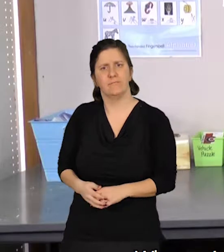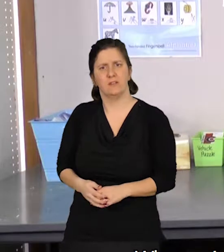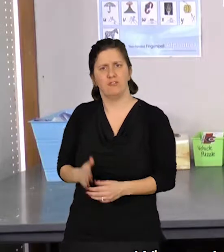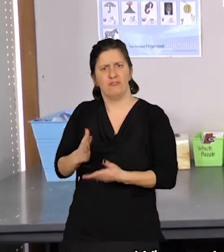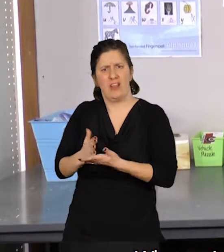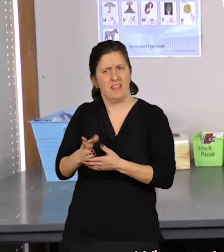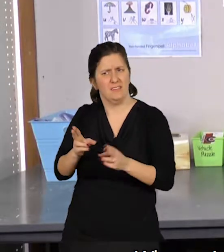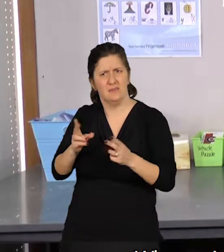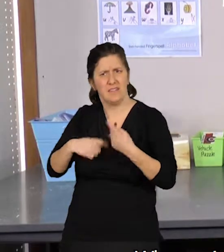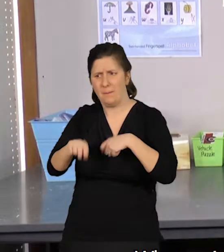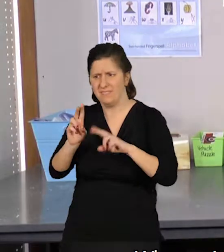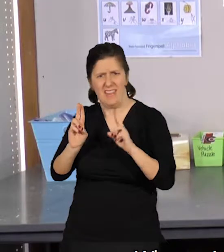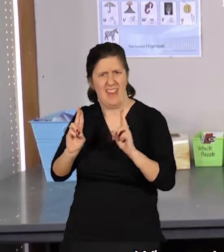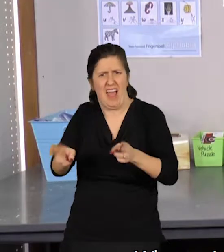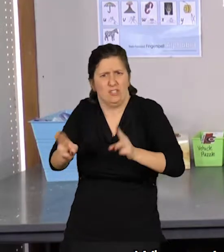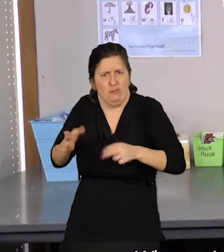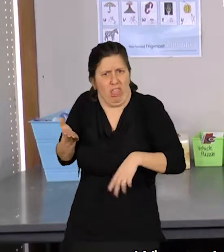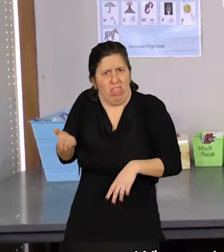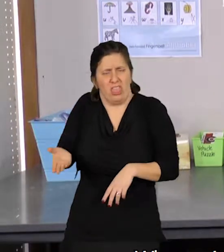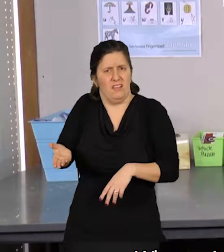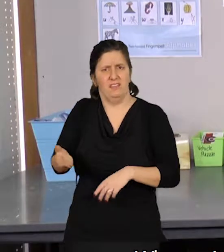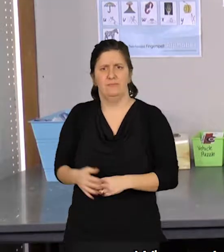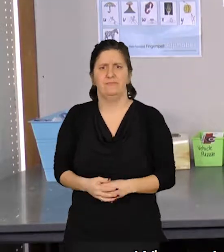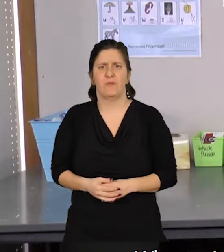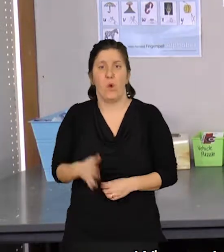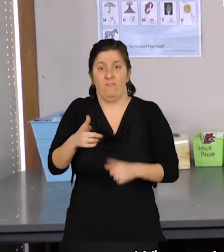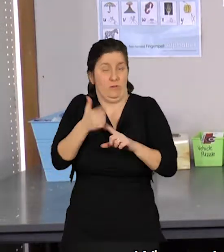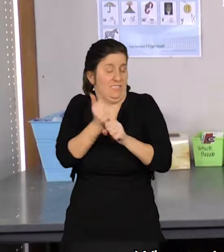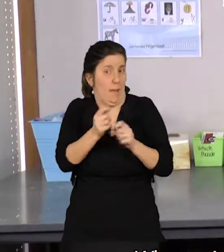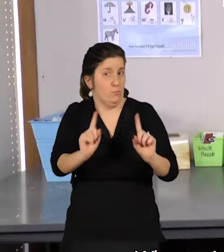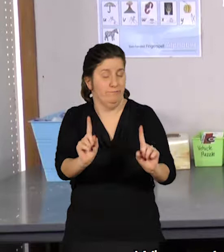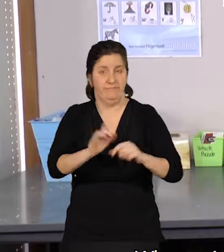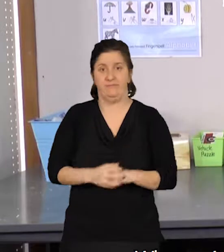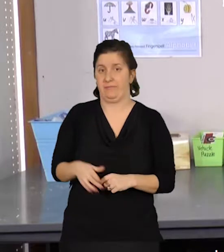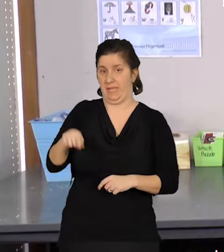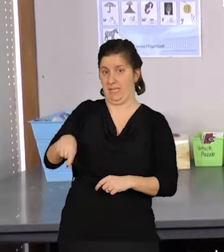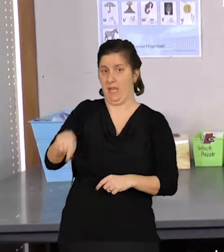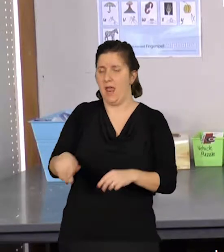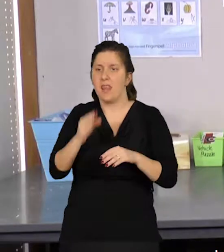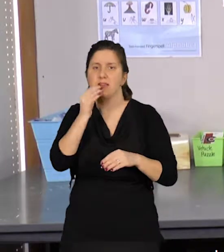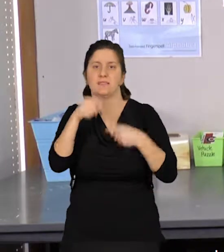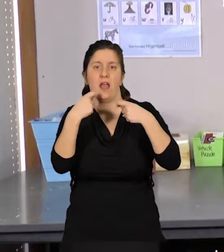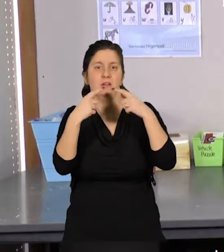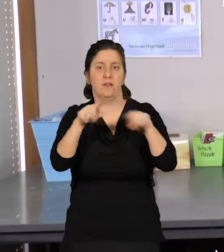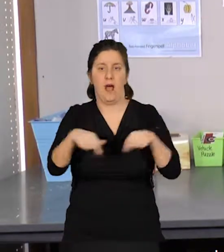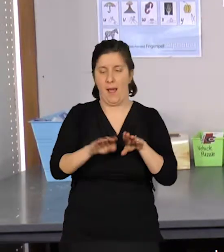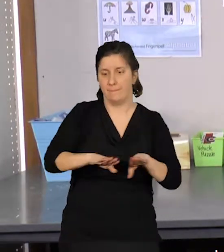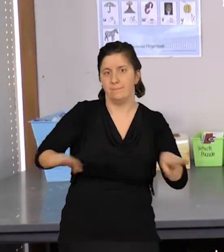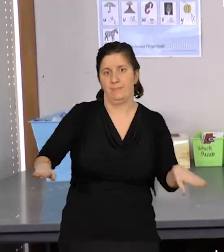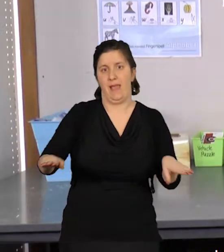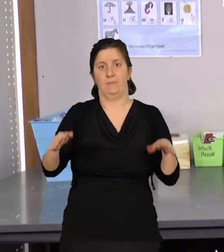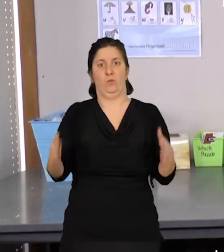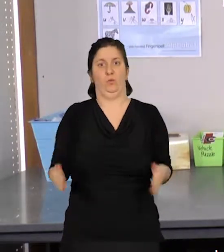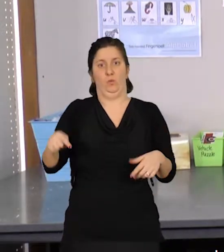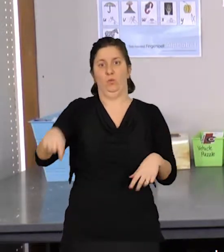that it kind of becomes a bit of a default for him sometimes, with a classic example at the dinner table, full